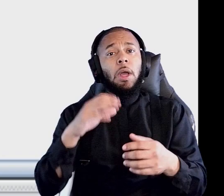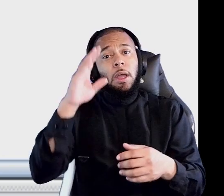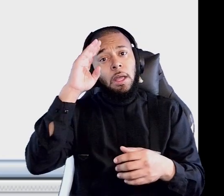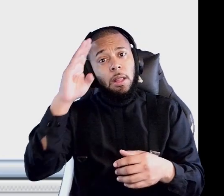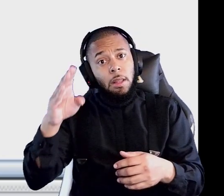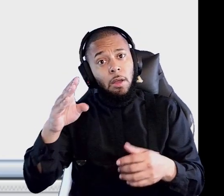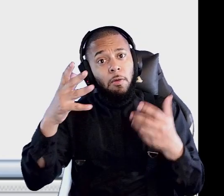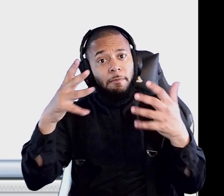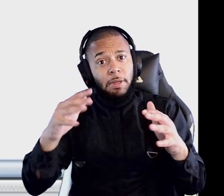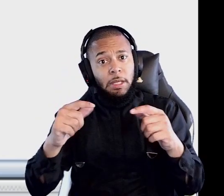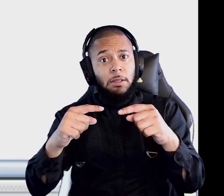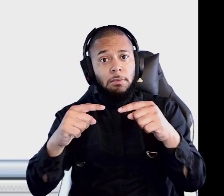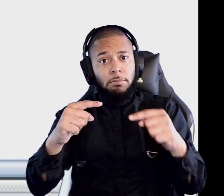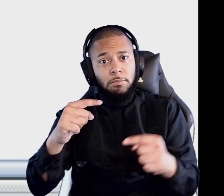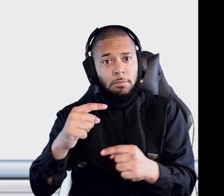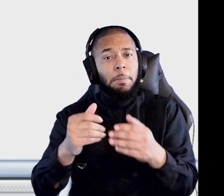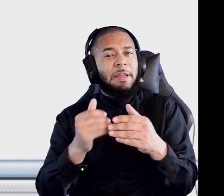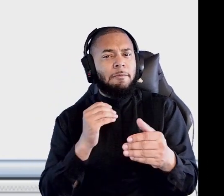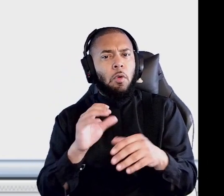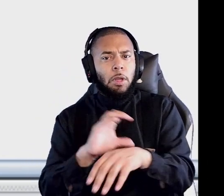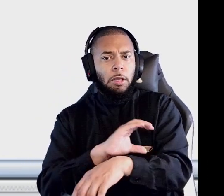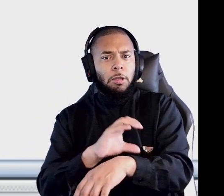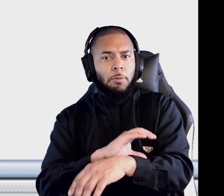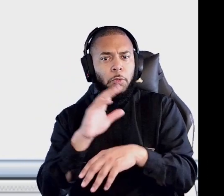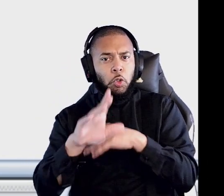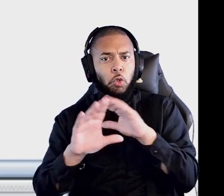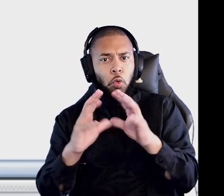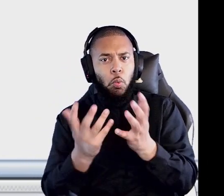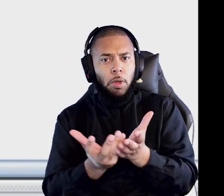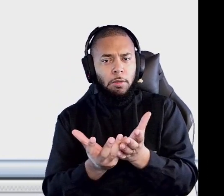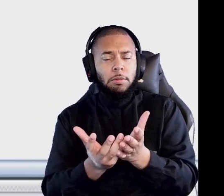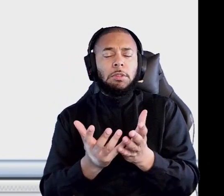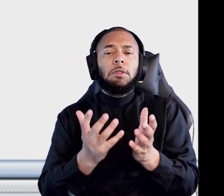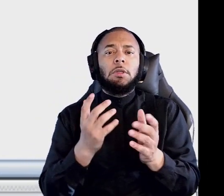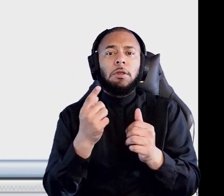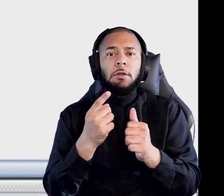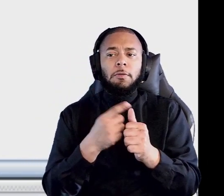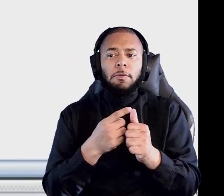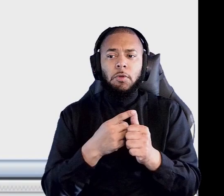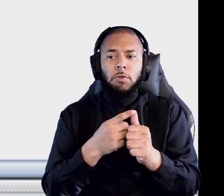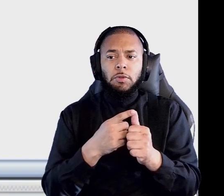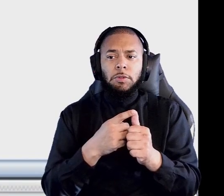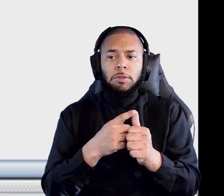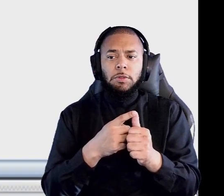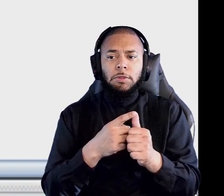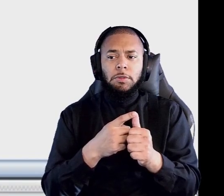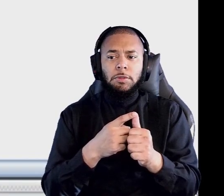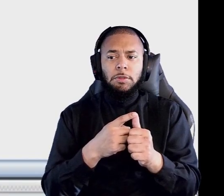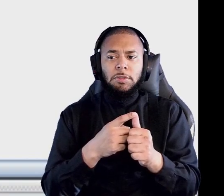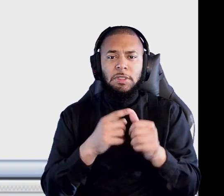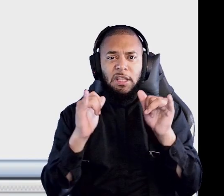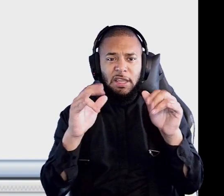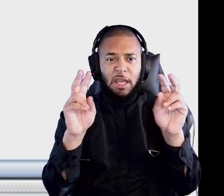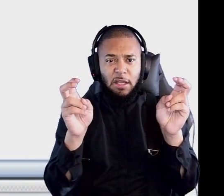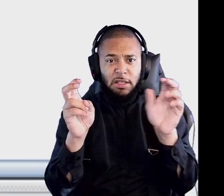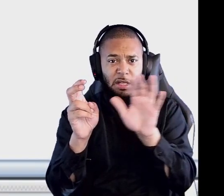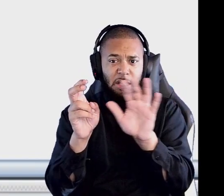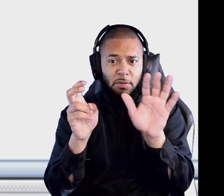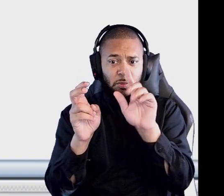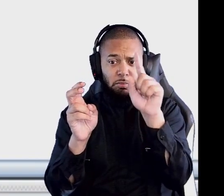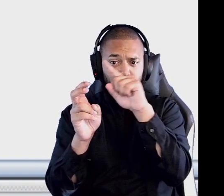a return before computer world. I could also write inside of this green